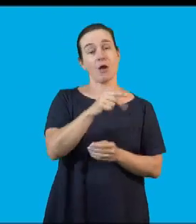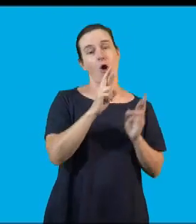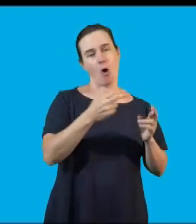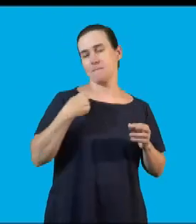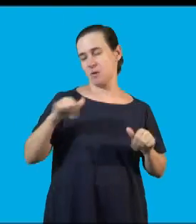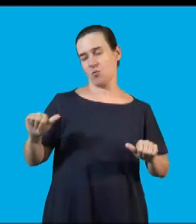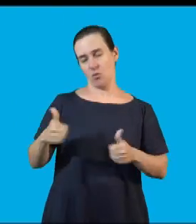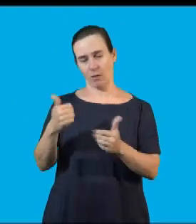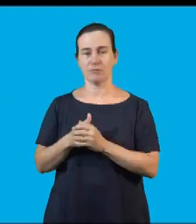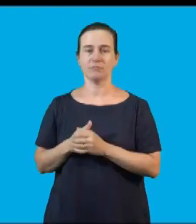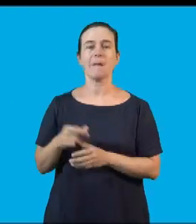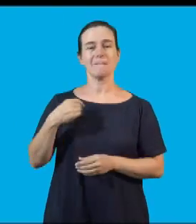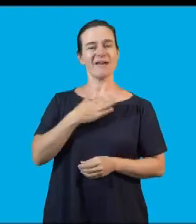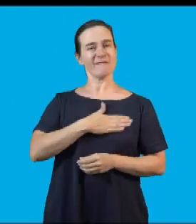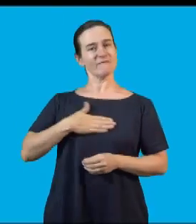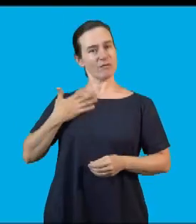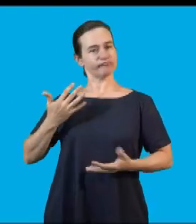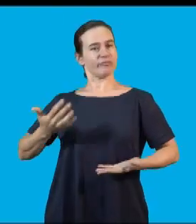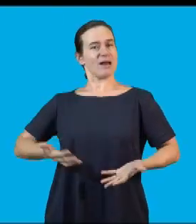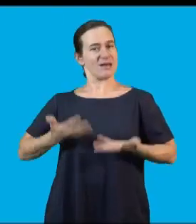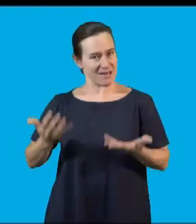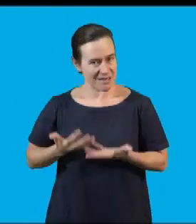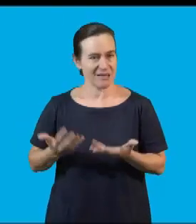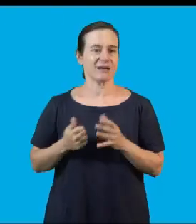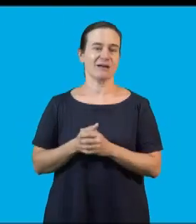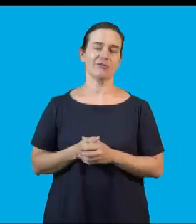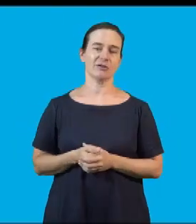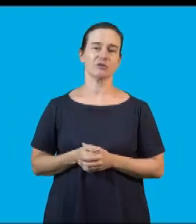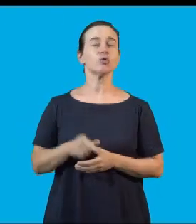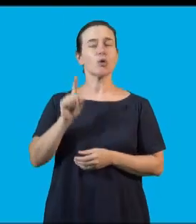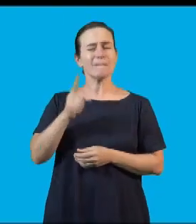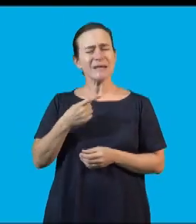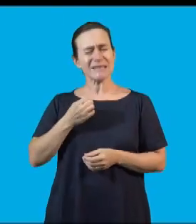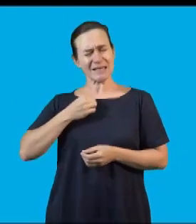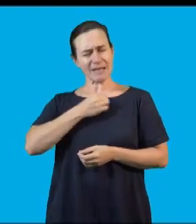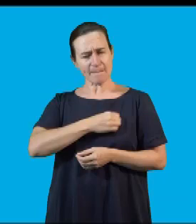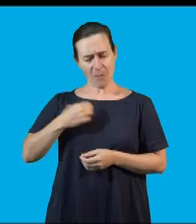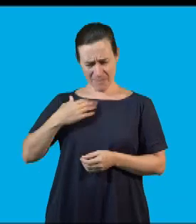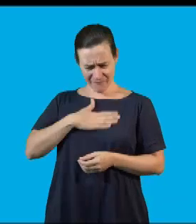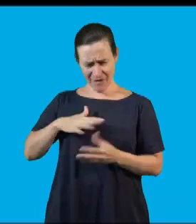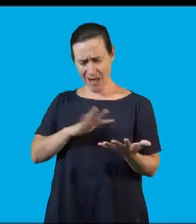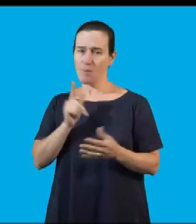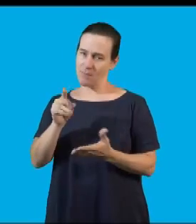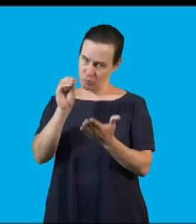feel relieved and encouraged. Remember to always include emotions in your diary entry.